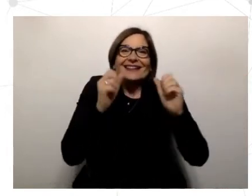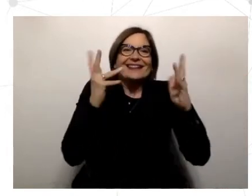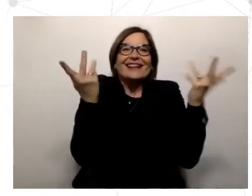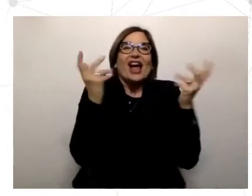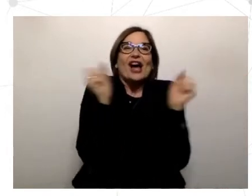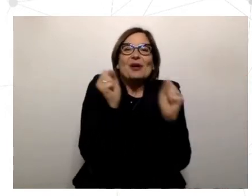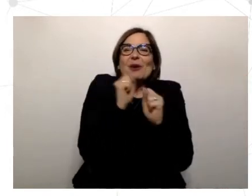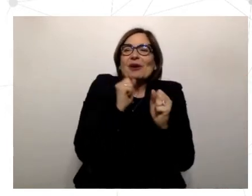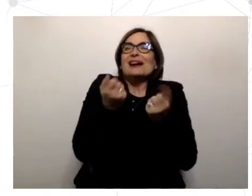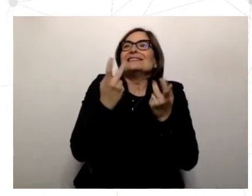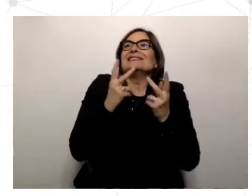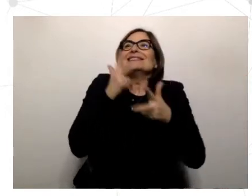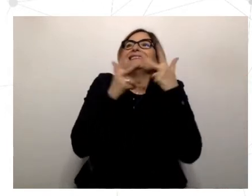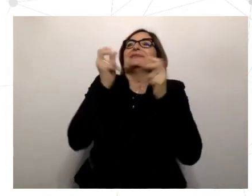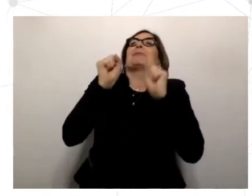trovo le parole per esprimere